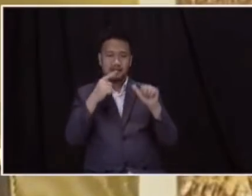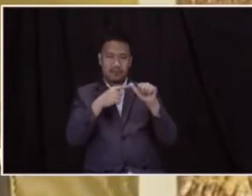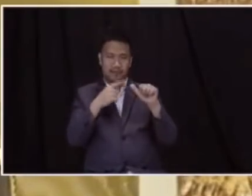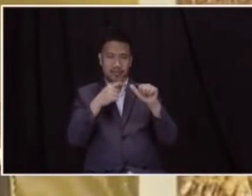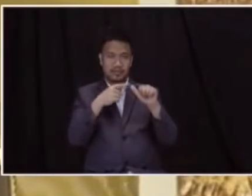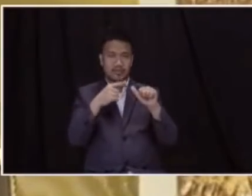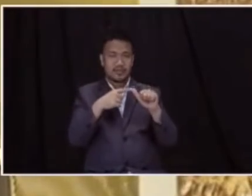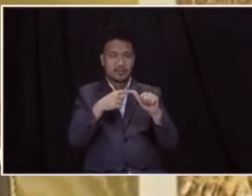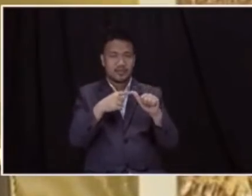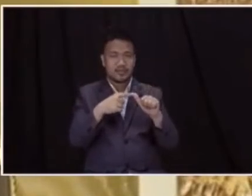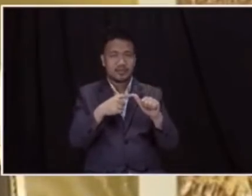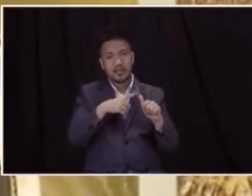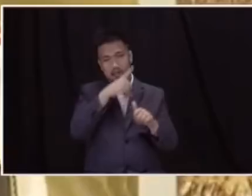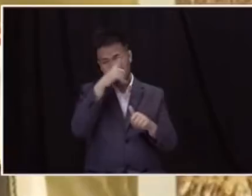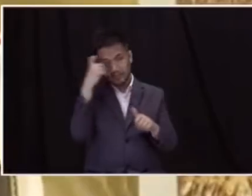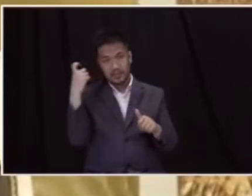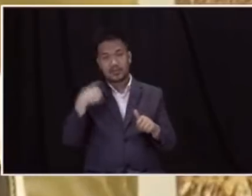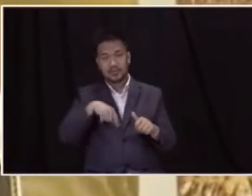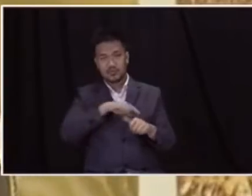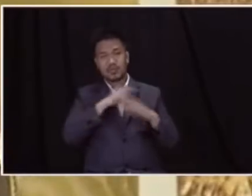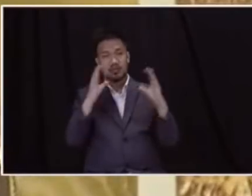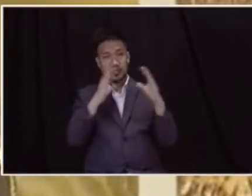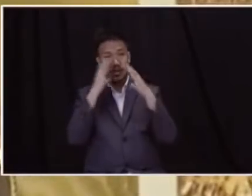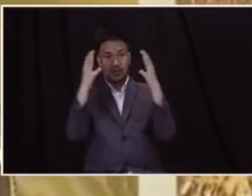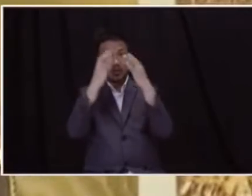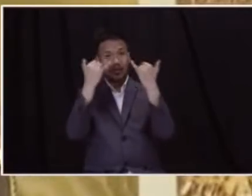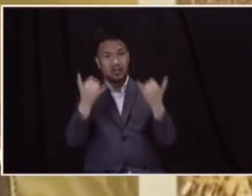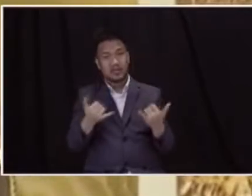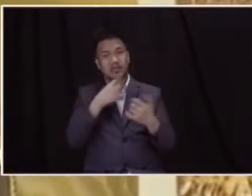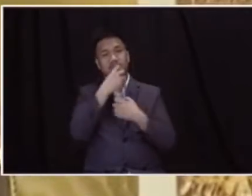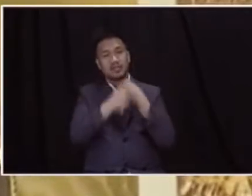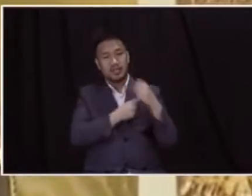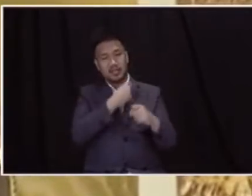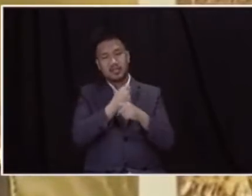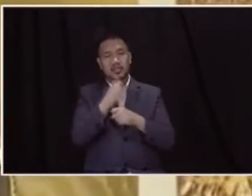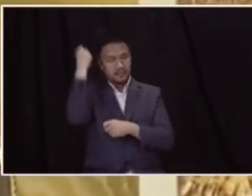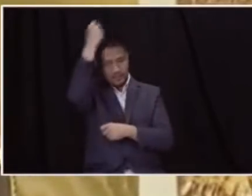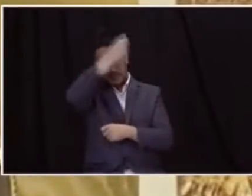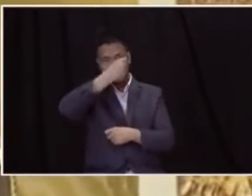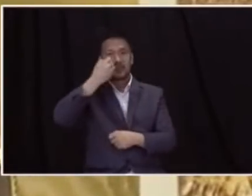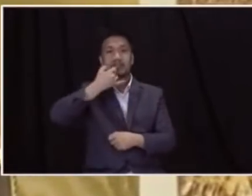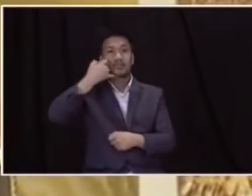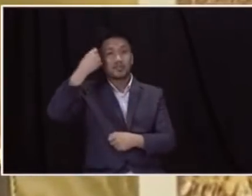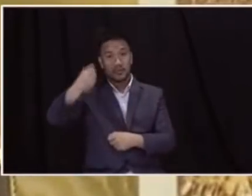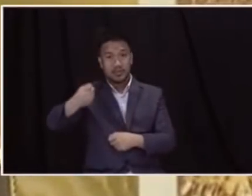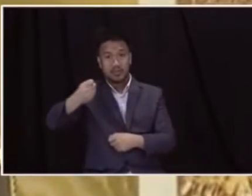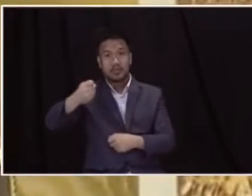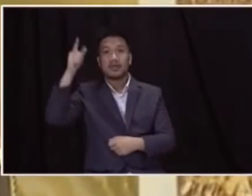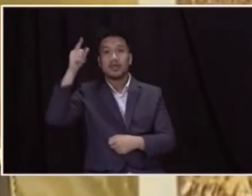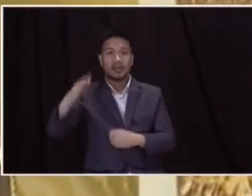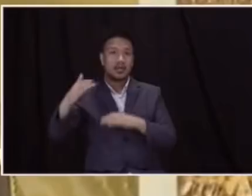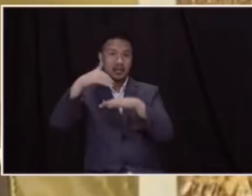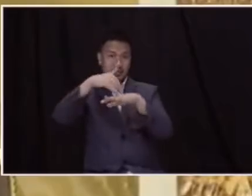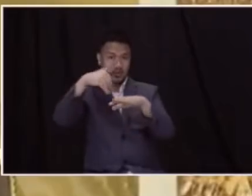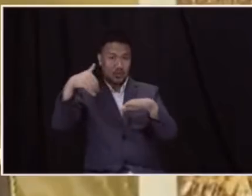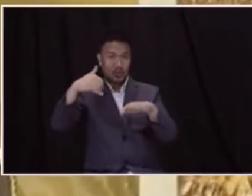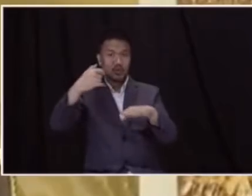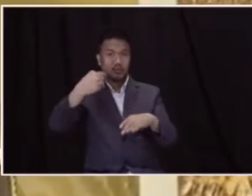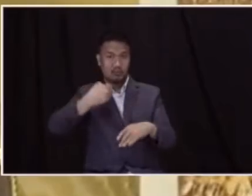First, because as we celebrate the year of Saint Joseph, God has called yours